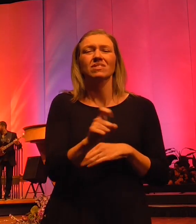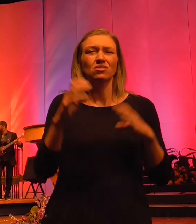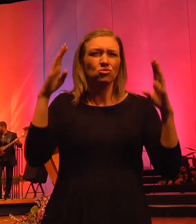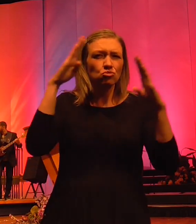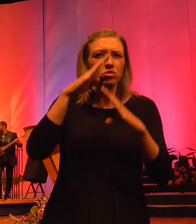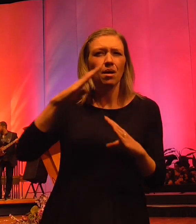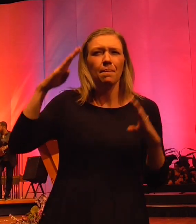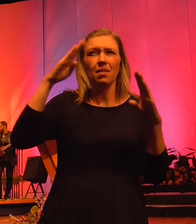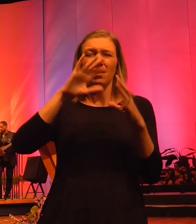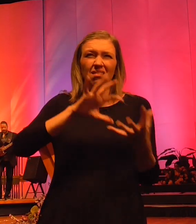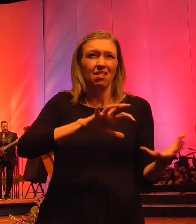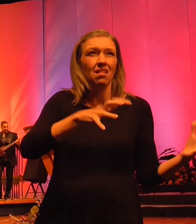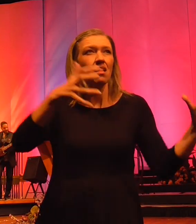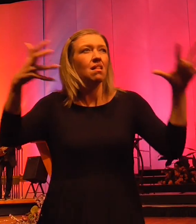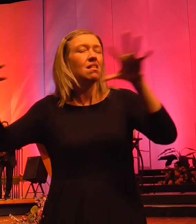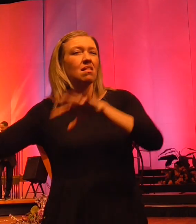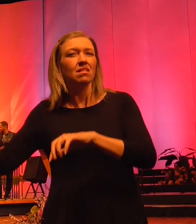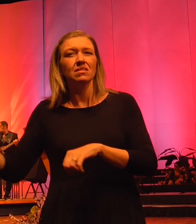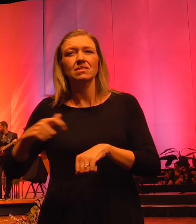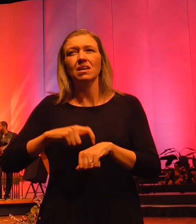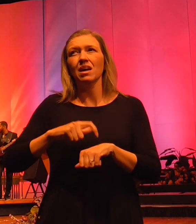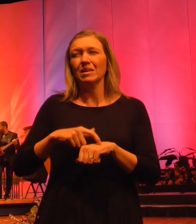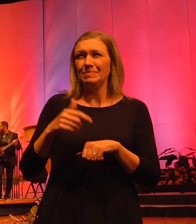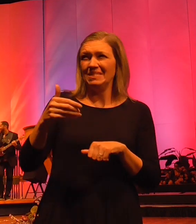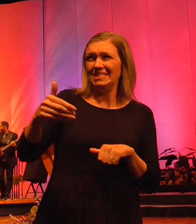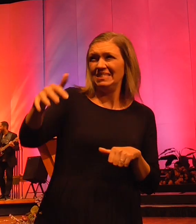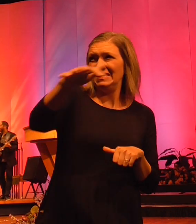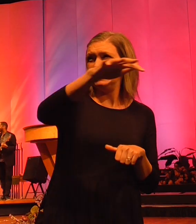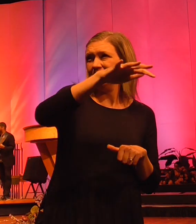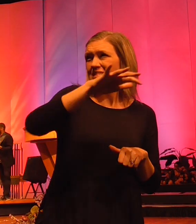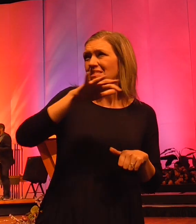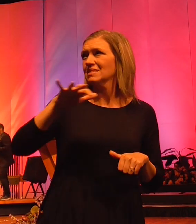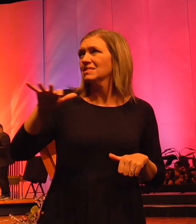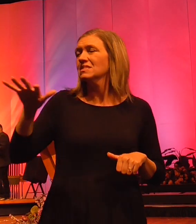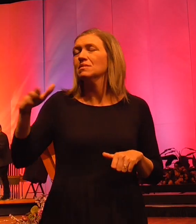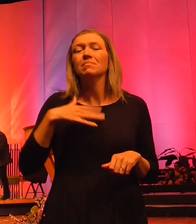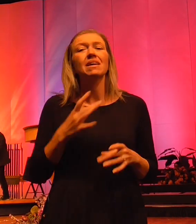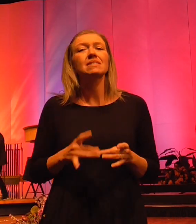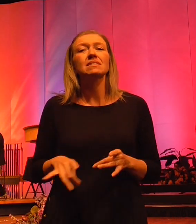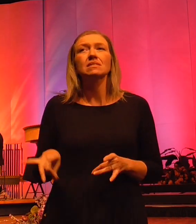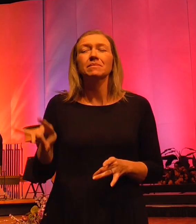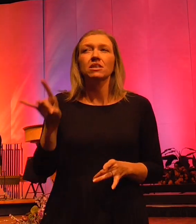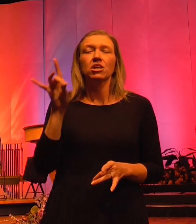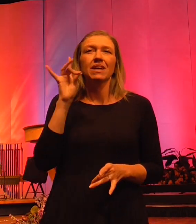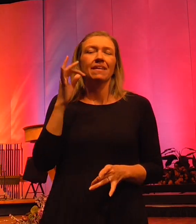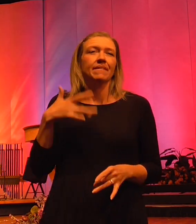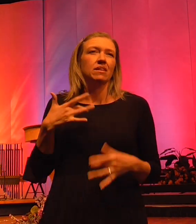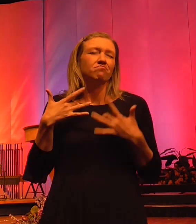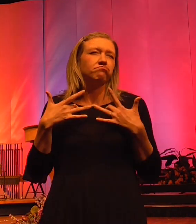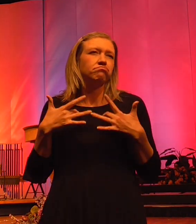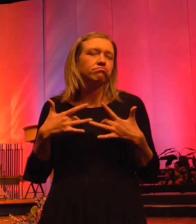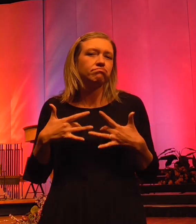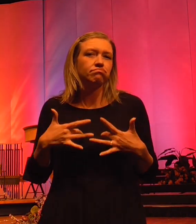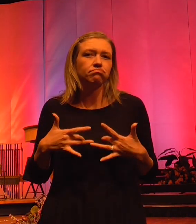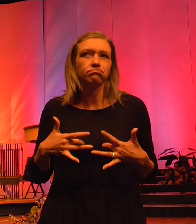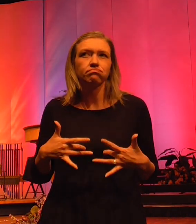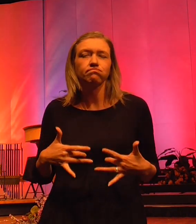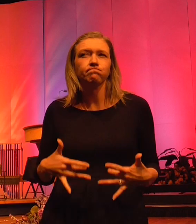through troubled times, my spirit gets so